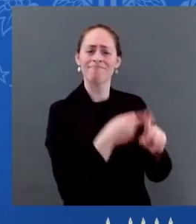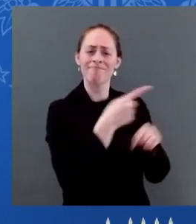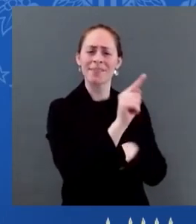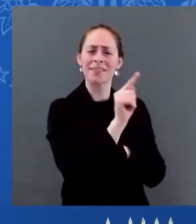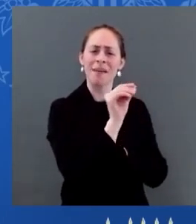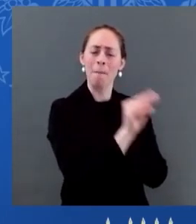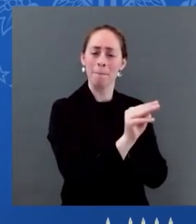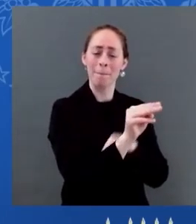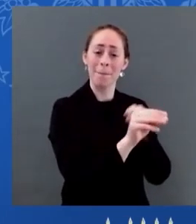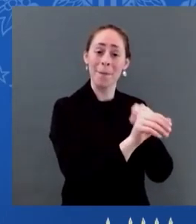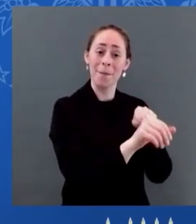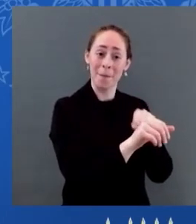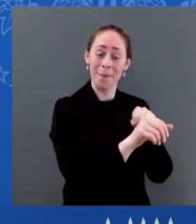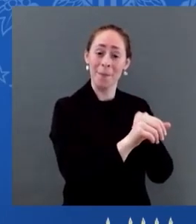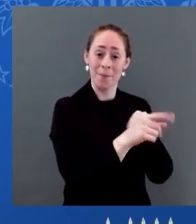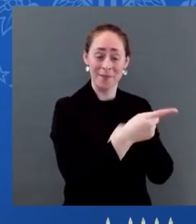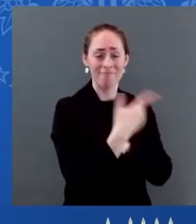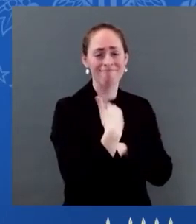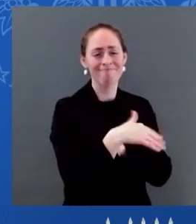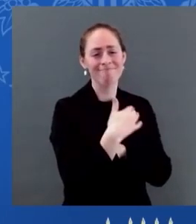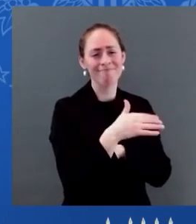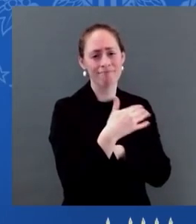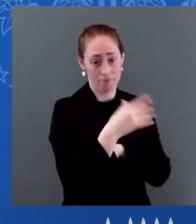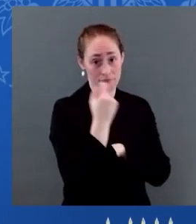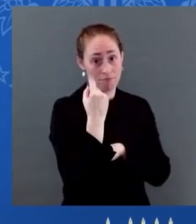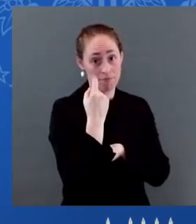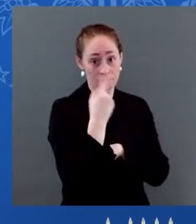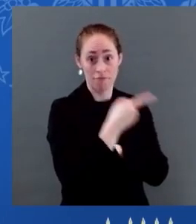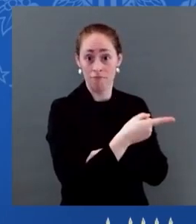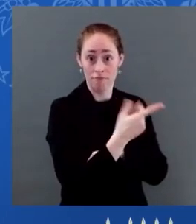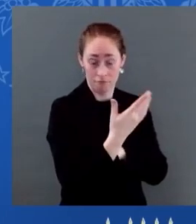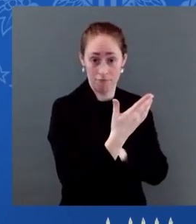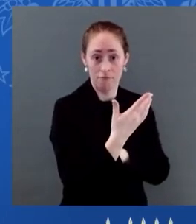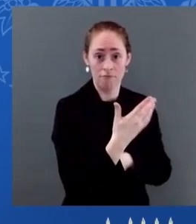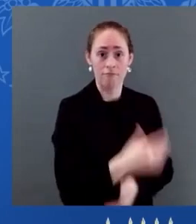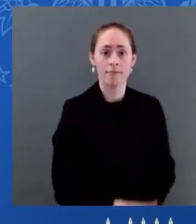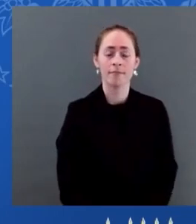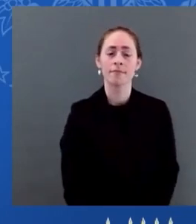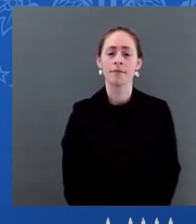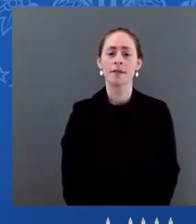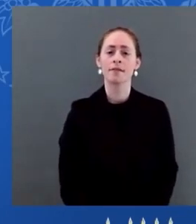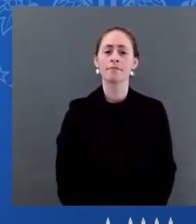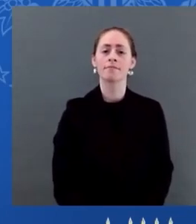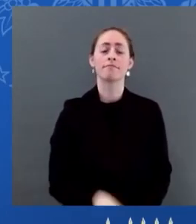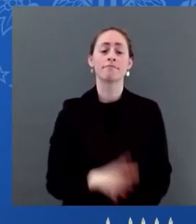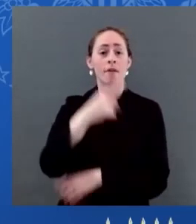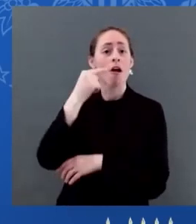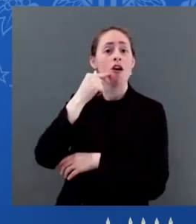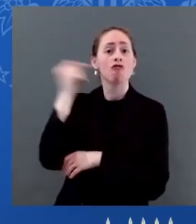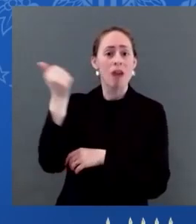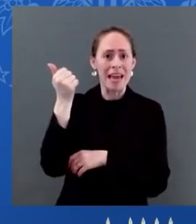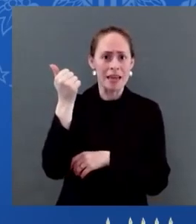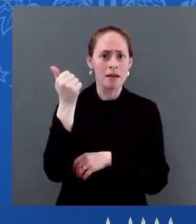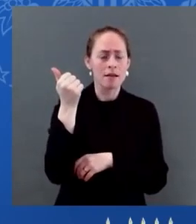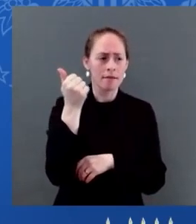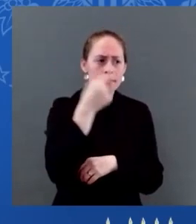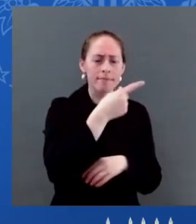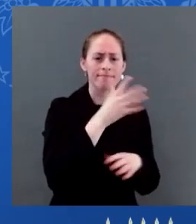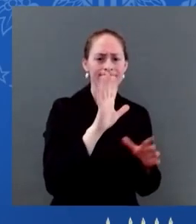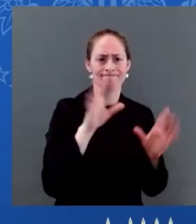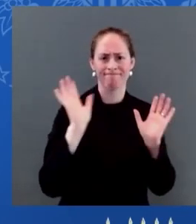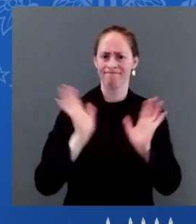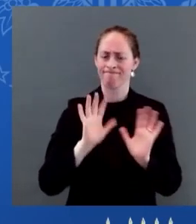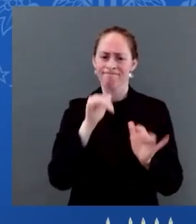Hungary, and that over 2,000 years of wisdom. And this is what he said. He said, the veneer